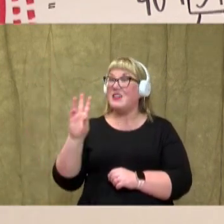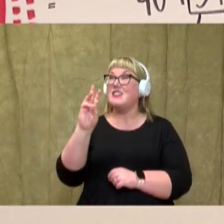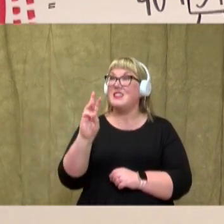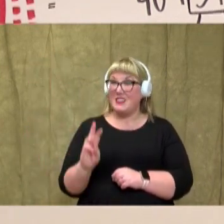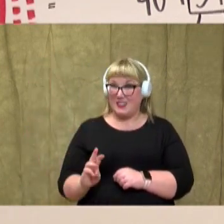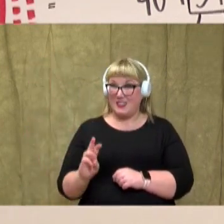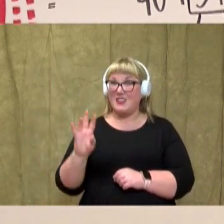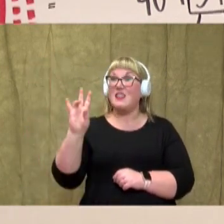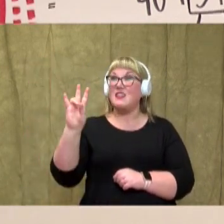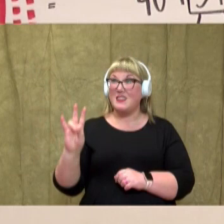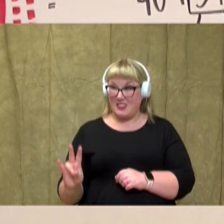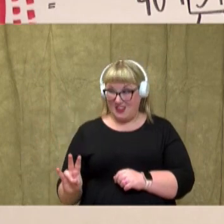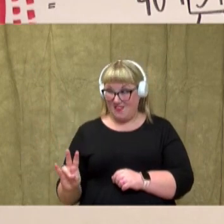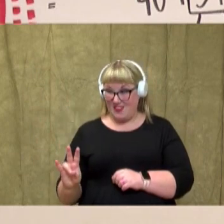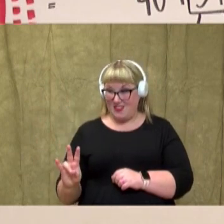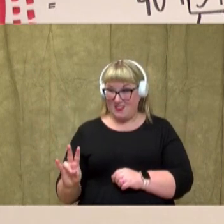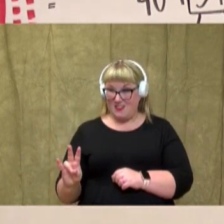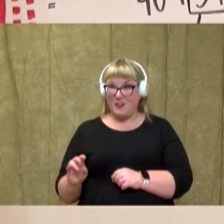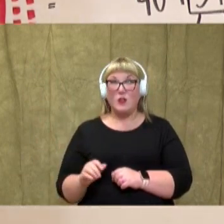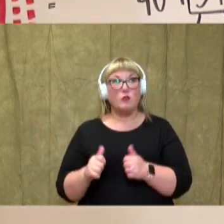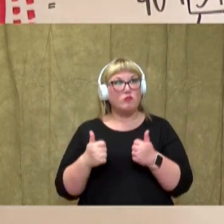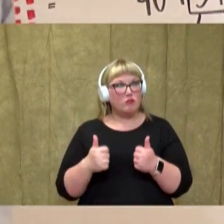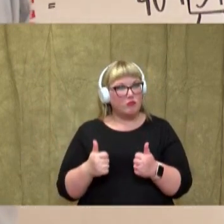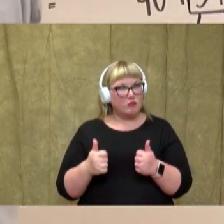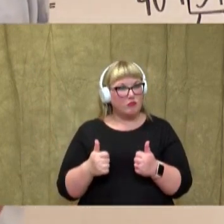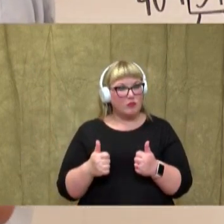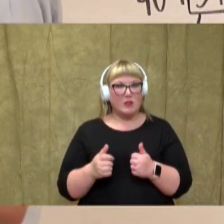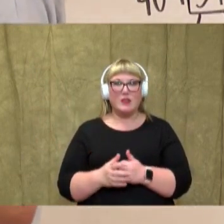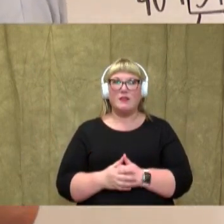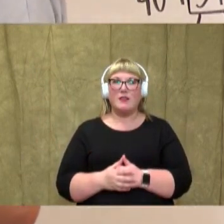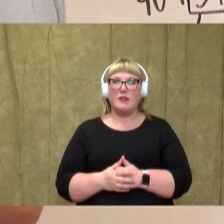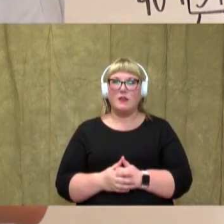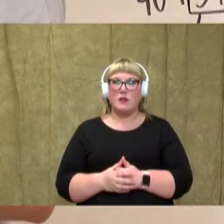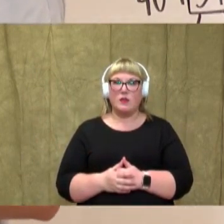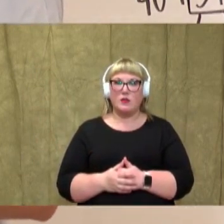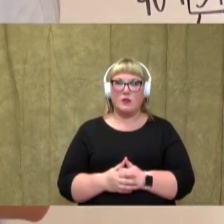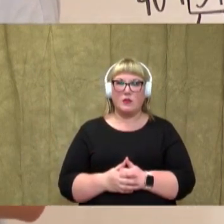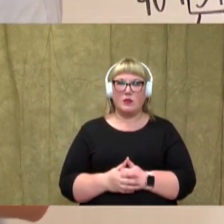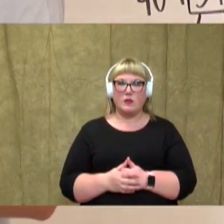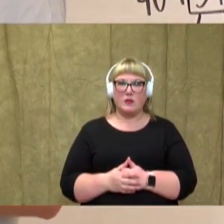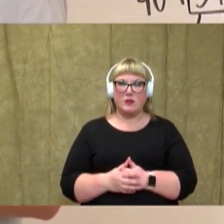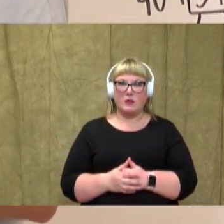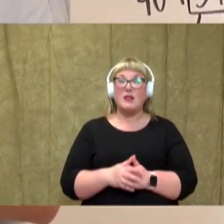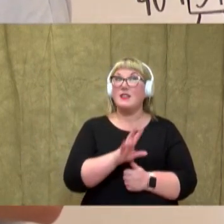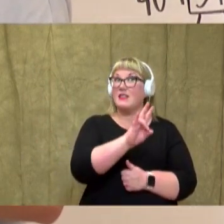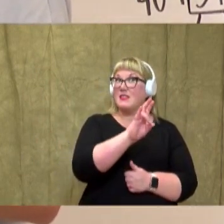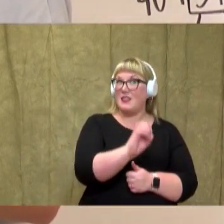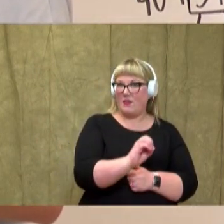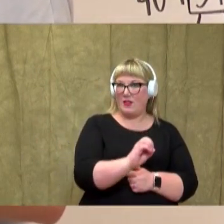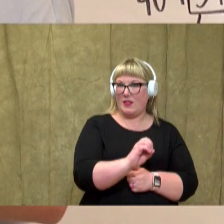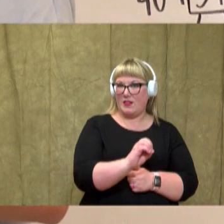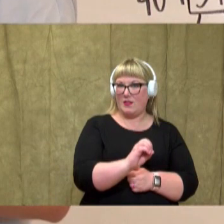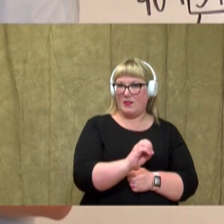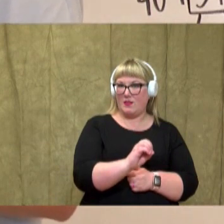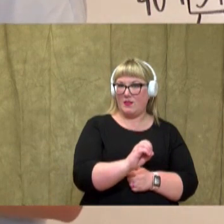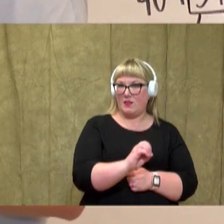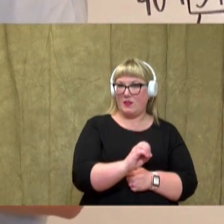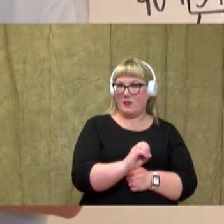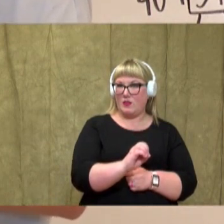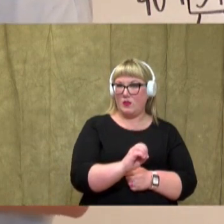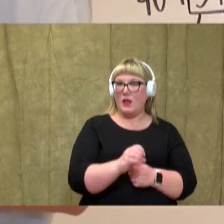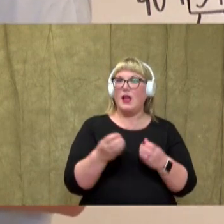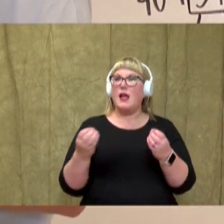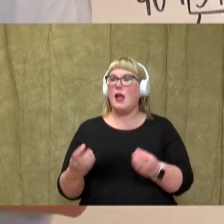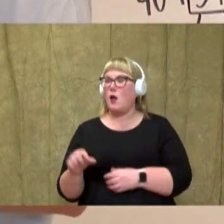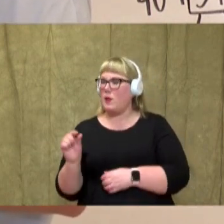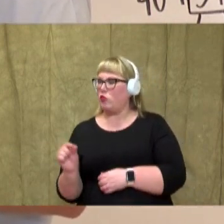5, 6, 7. 7 rods for the 70 in the tens place. How many